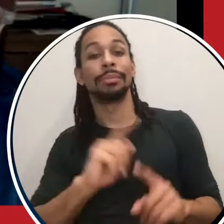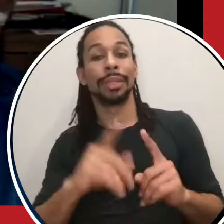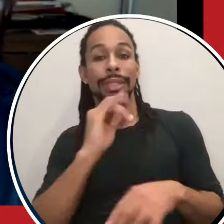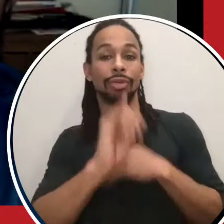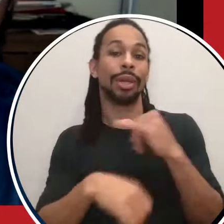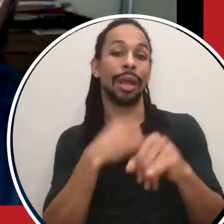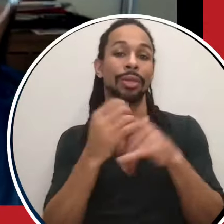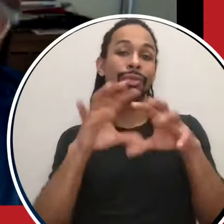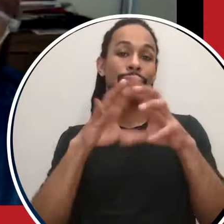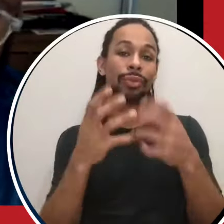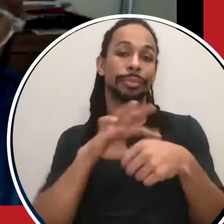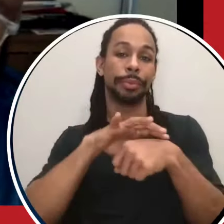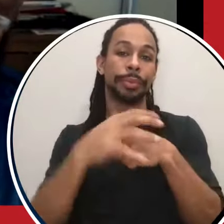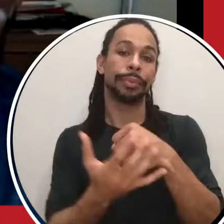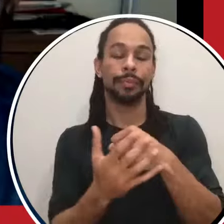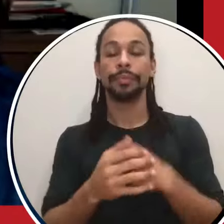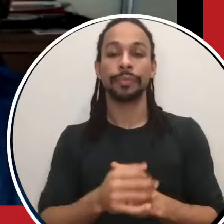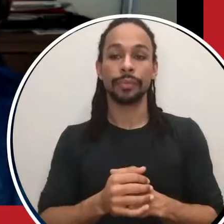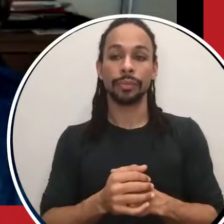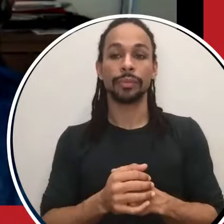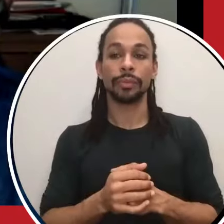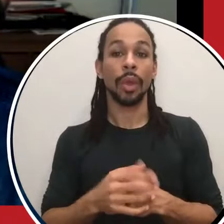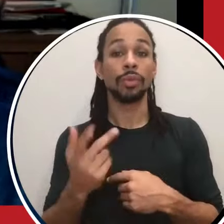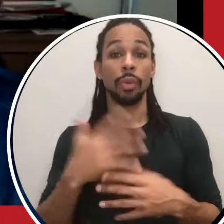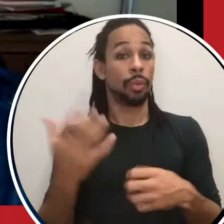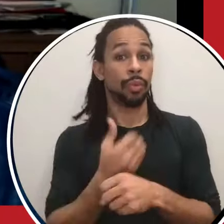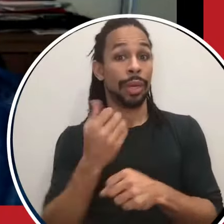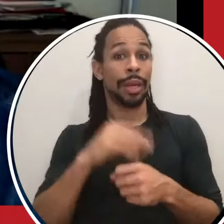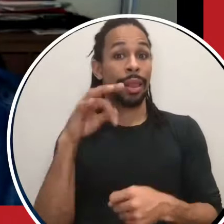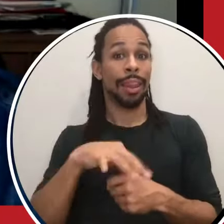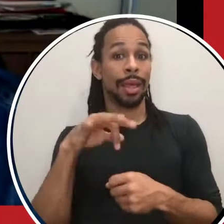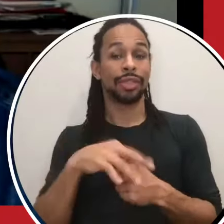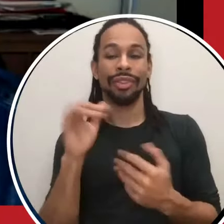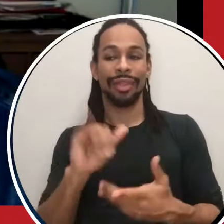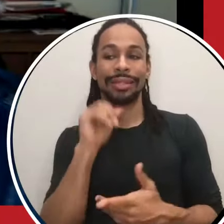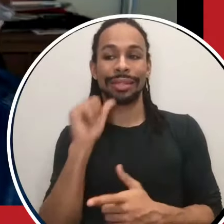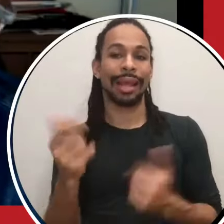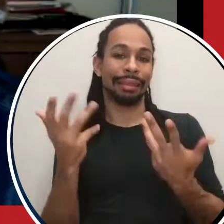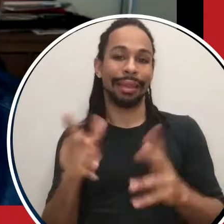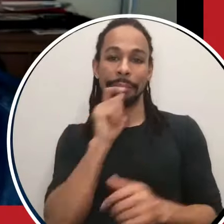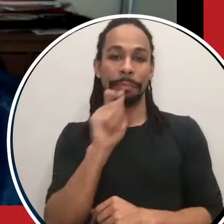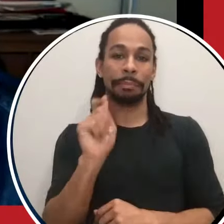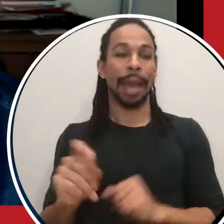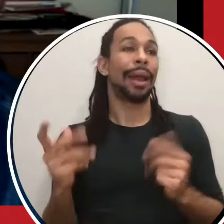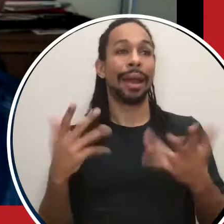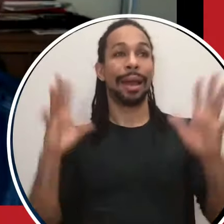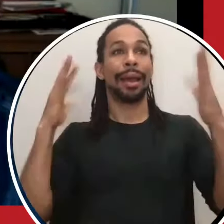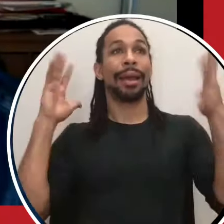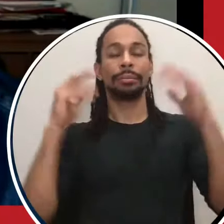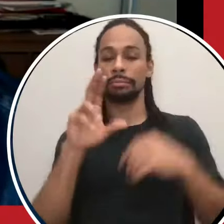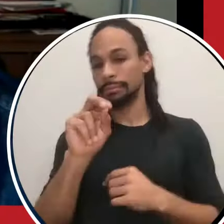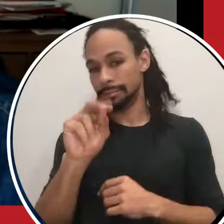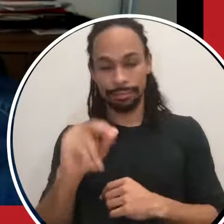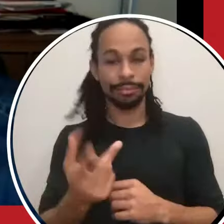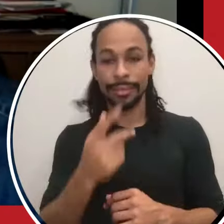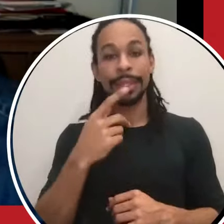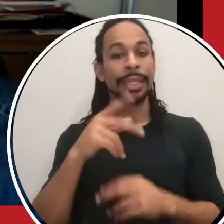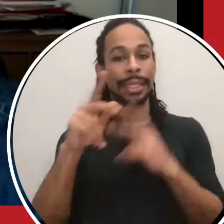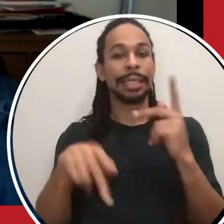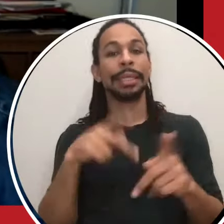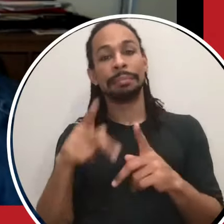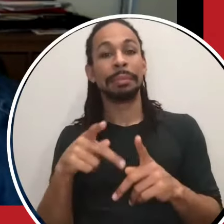All that said, you know, winning elections is not the end in itself. When these people get into office, it's important that